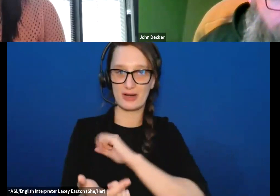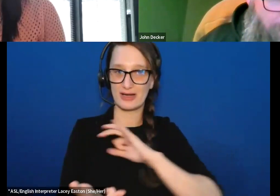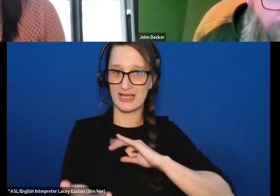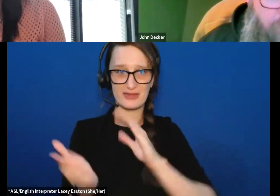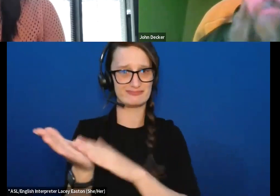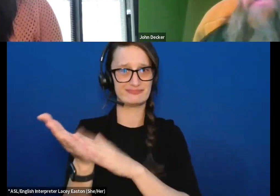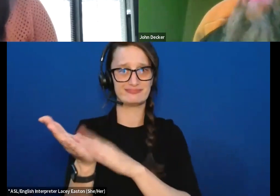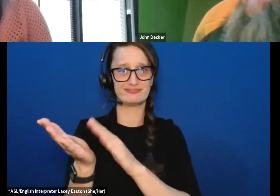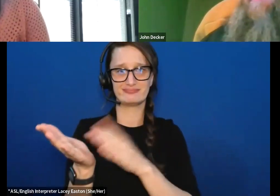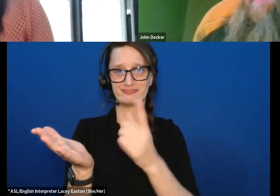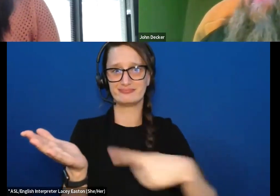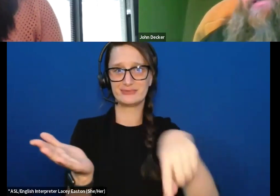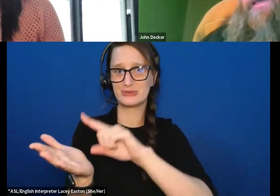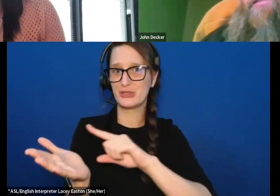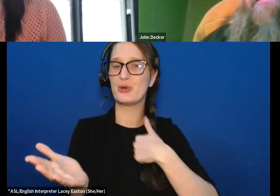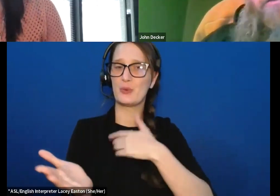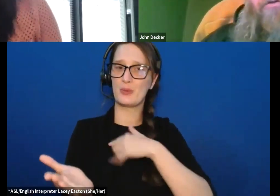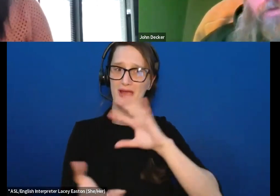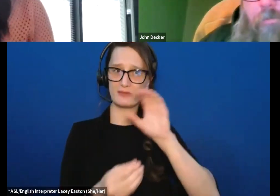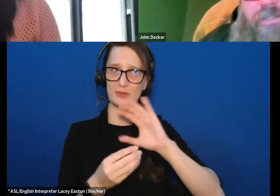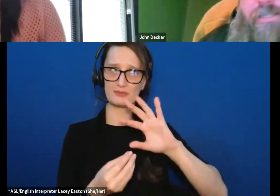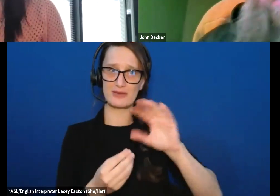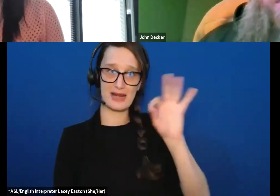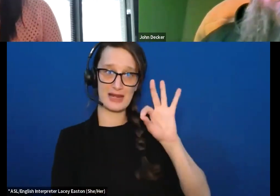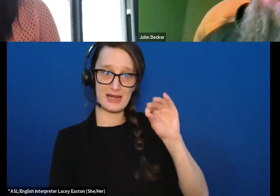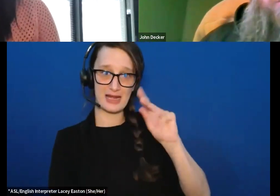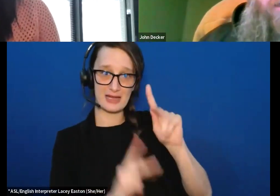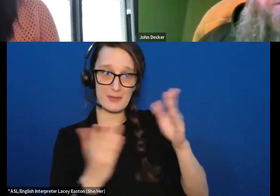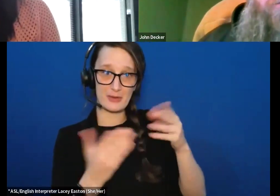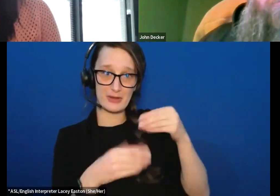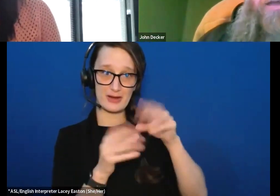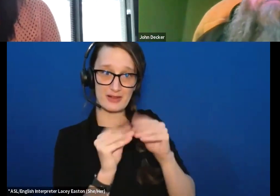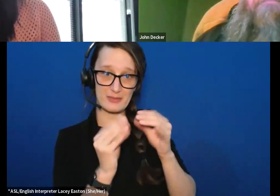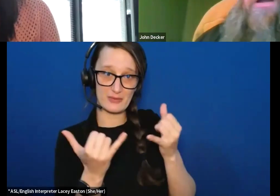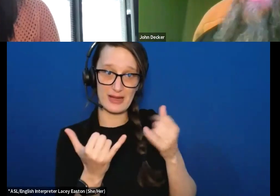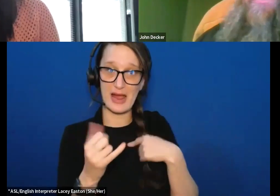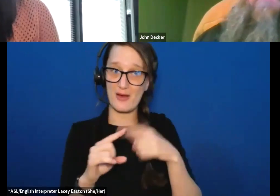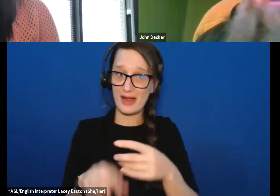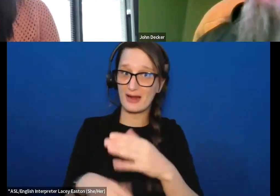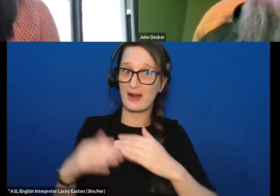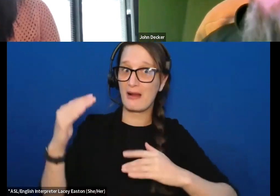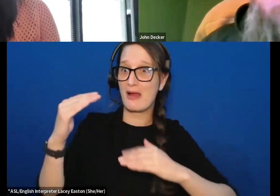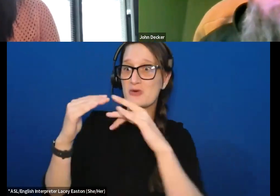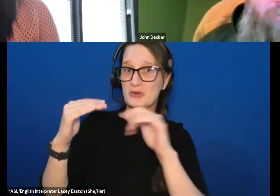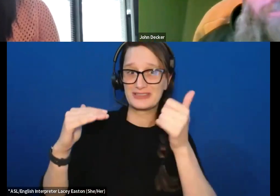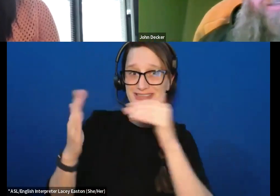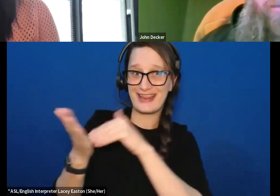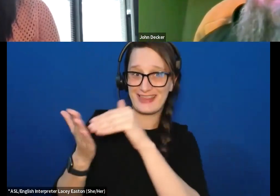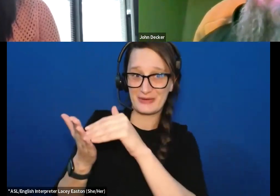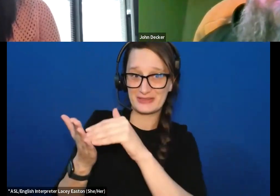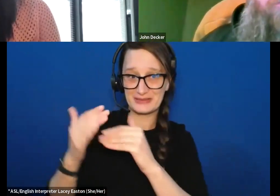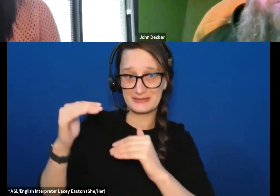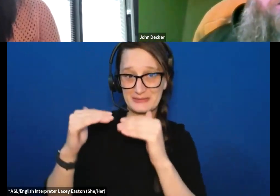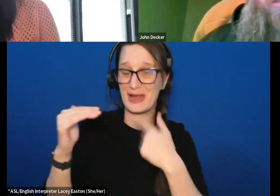We've got 90 participants on right now, and we almost hit 10,000. I would not be surprised if we